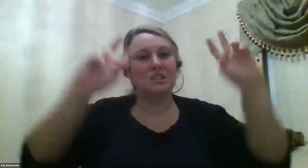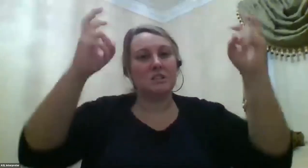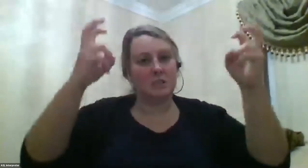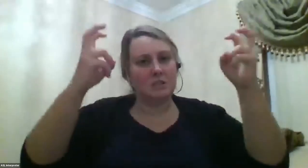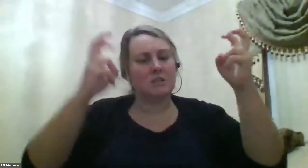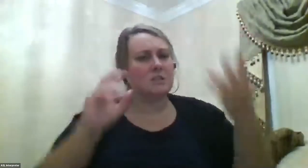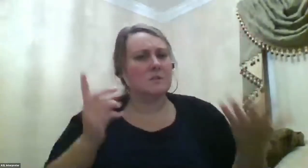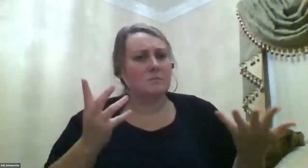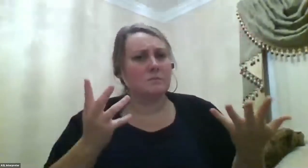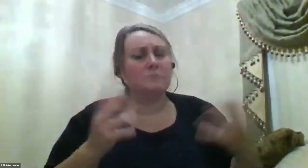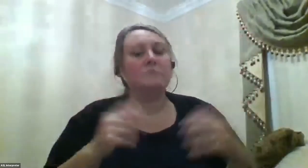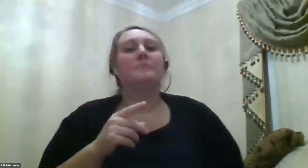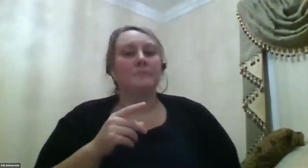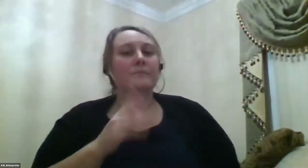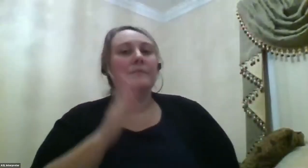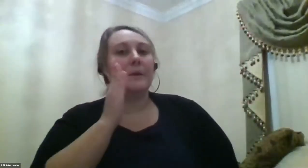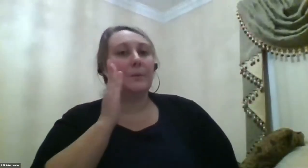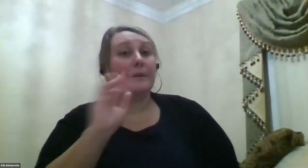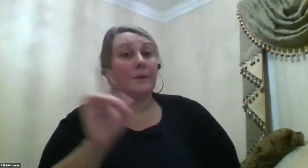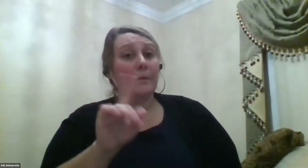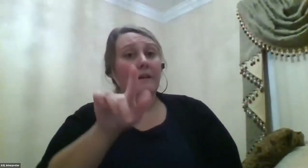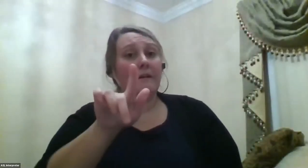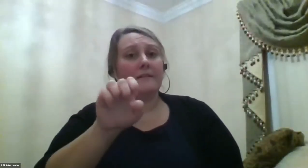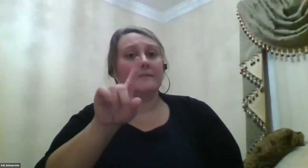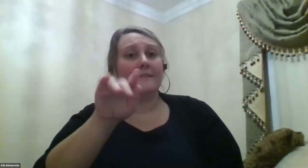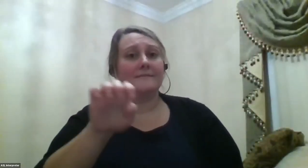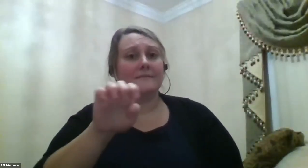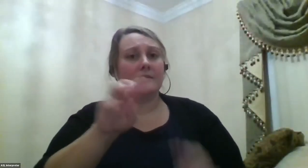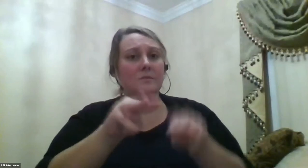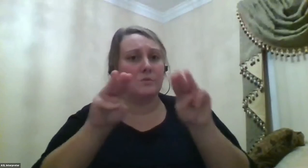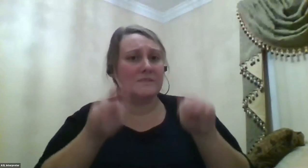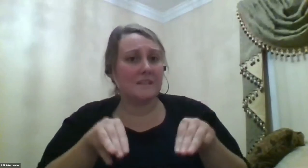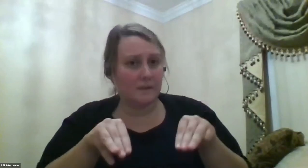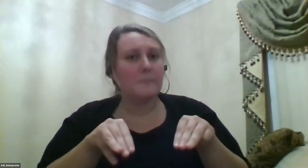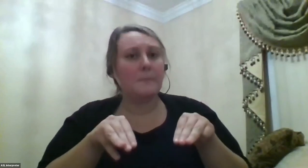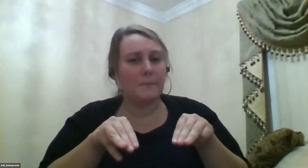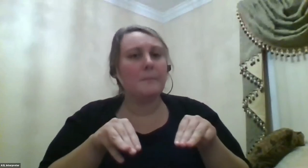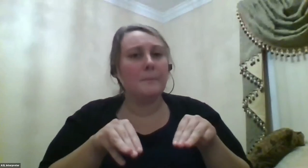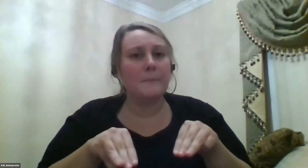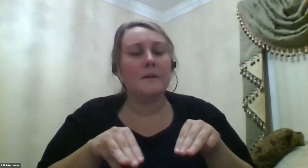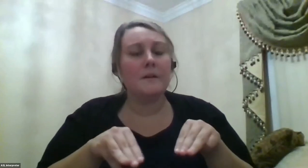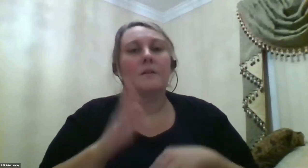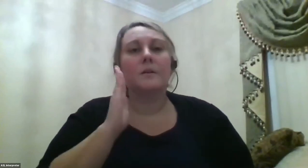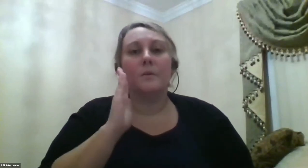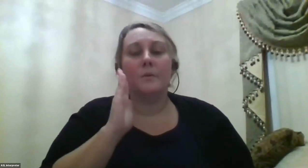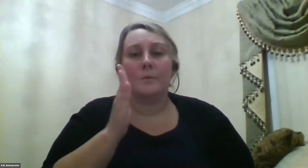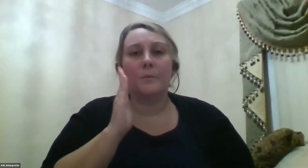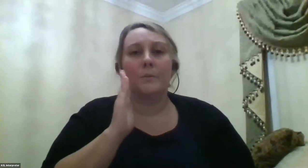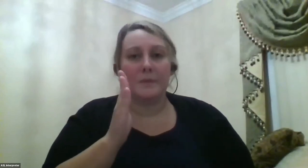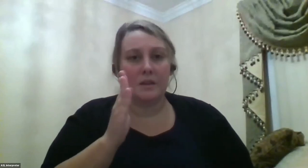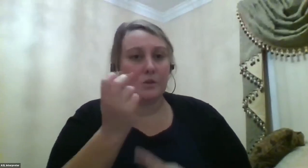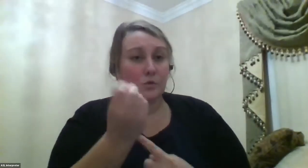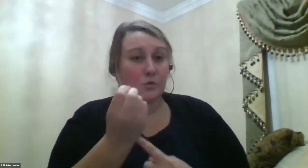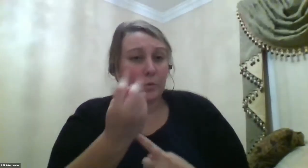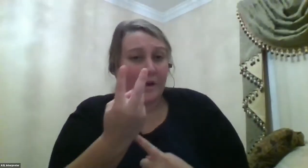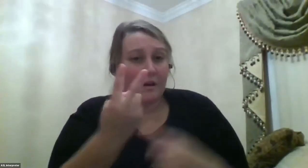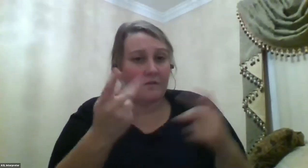so it's on the corner of Worcester and Grand. It wraps around that corner. It's 12, um, large windows that